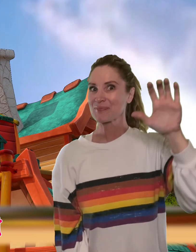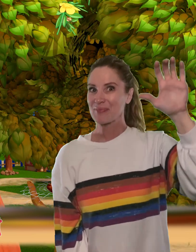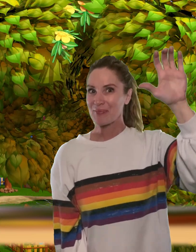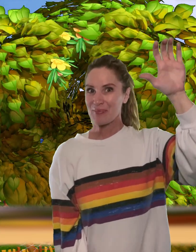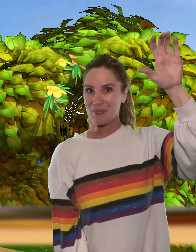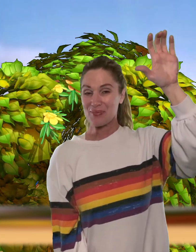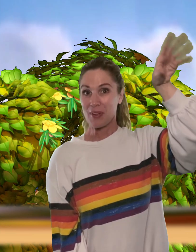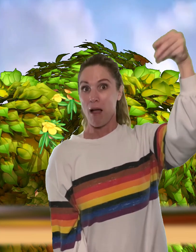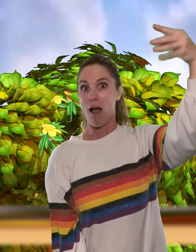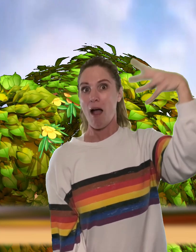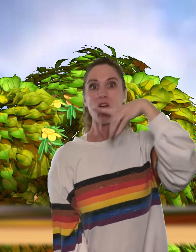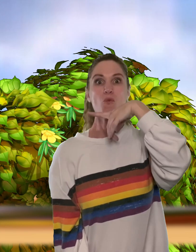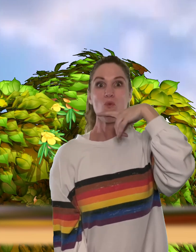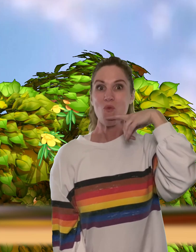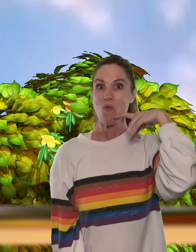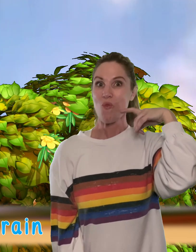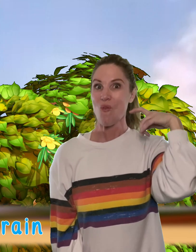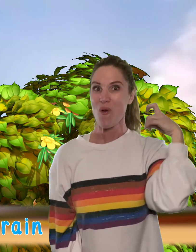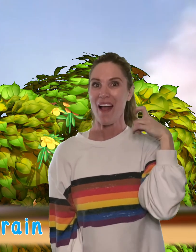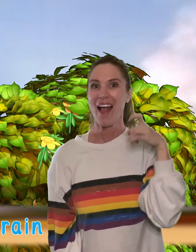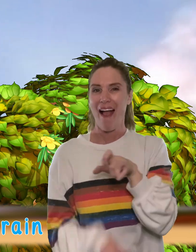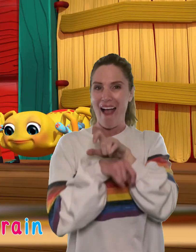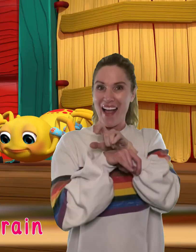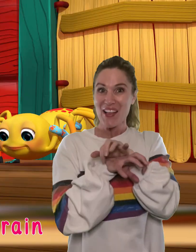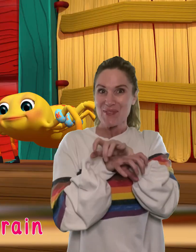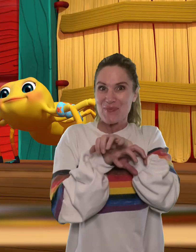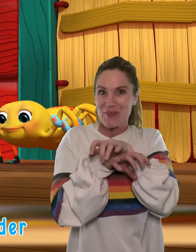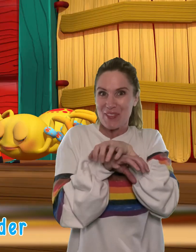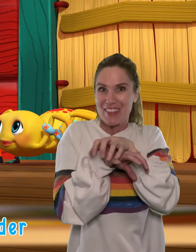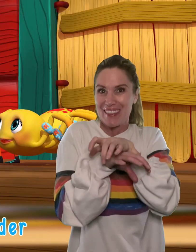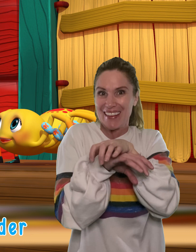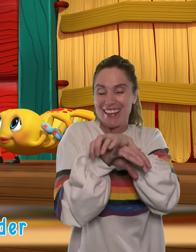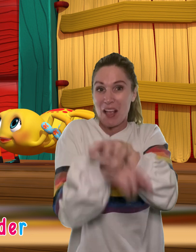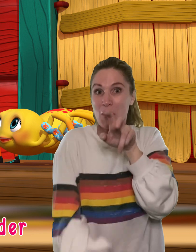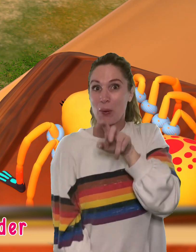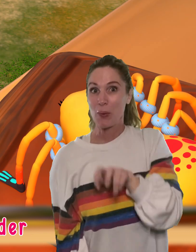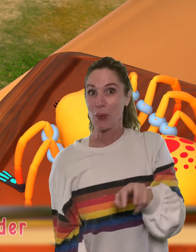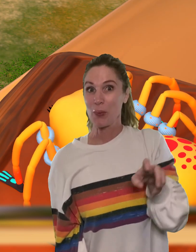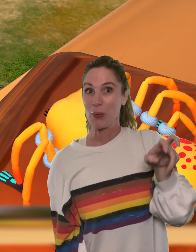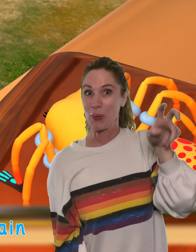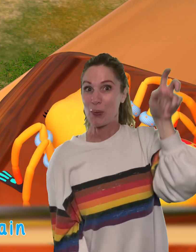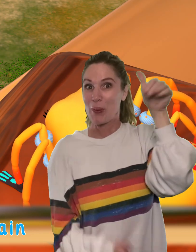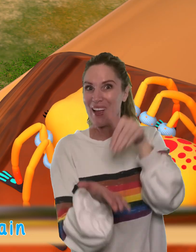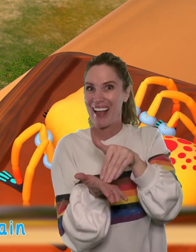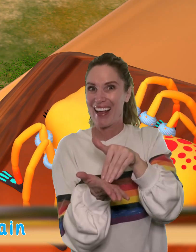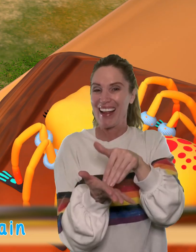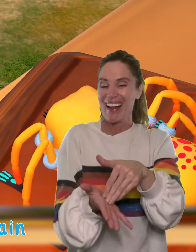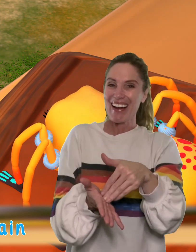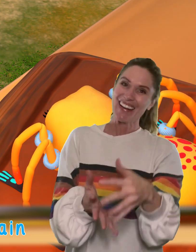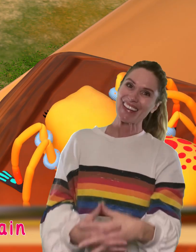spider out. Out came the sun and dried up all the rain. And the incy wincy spider climbed